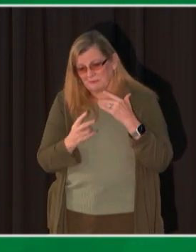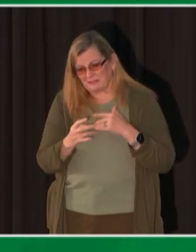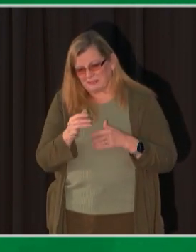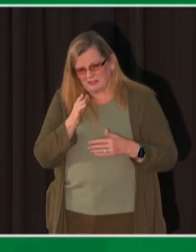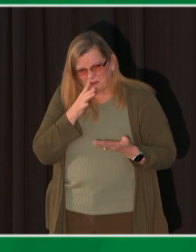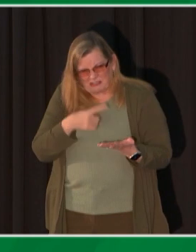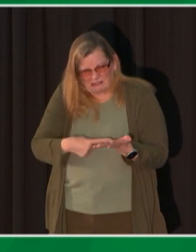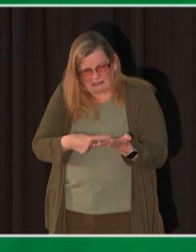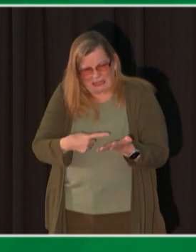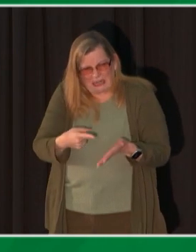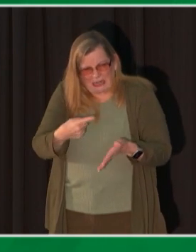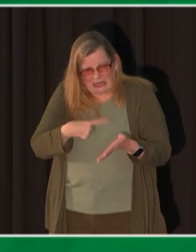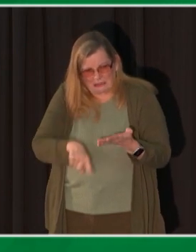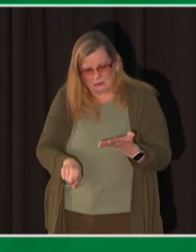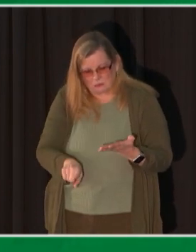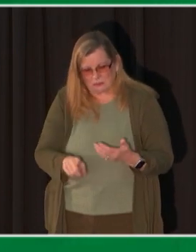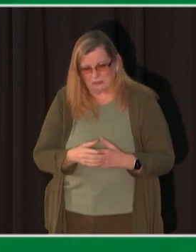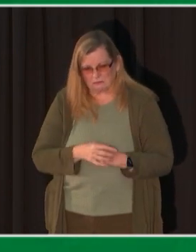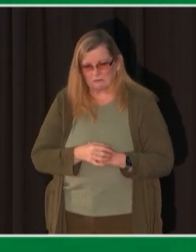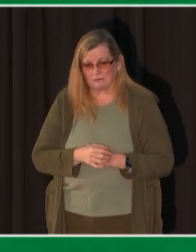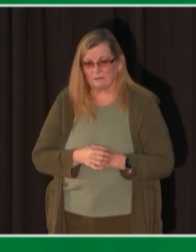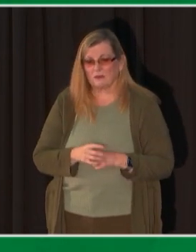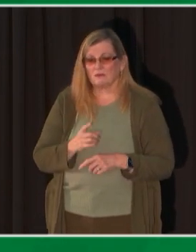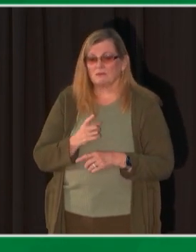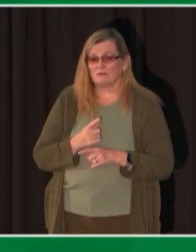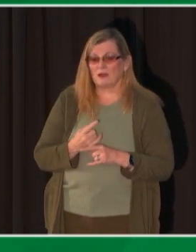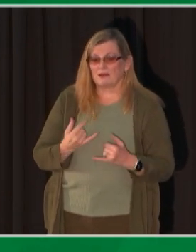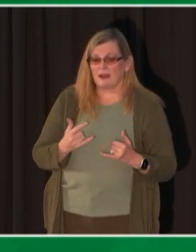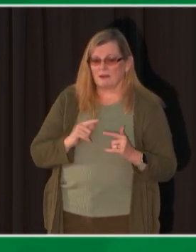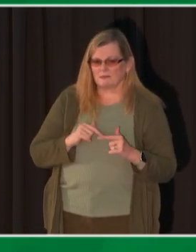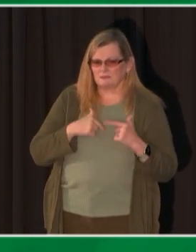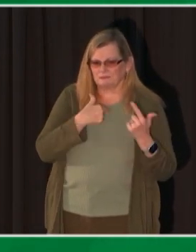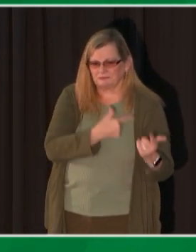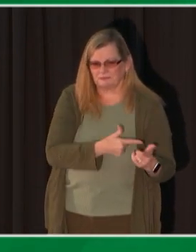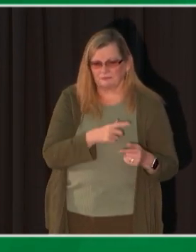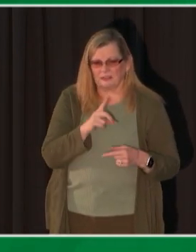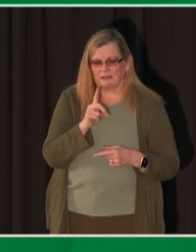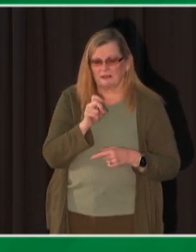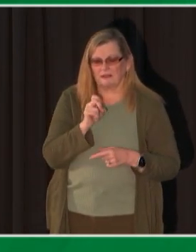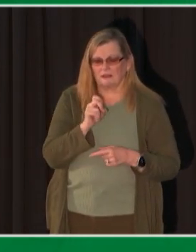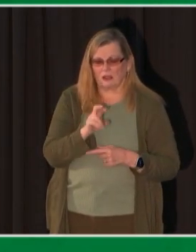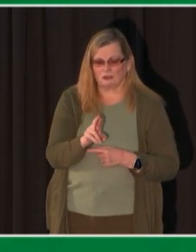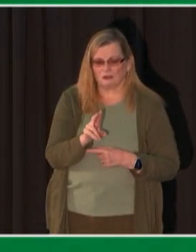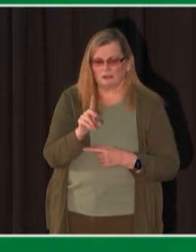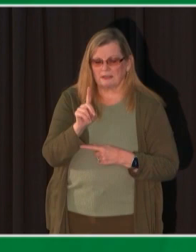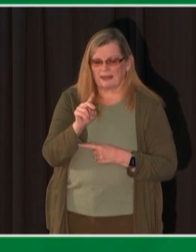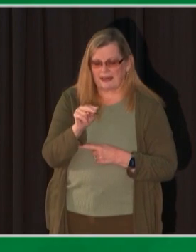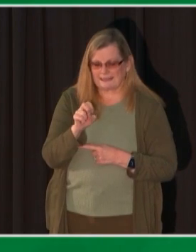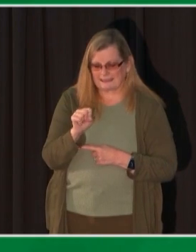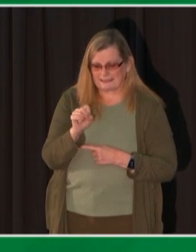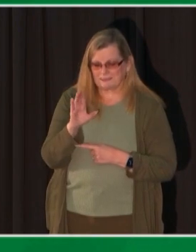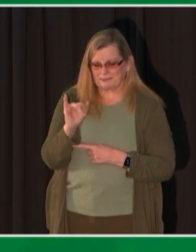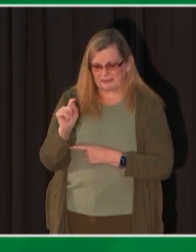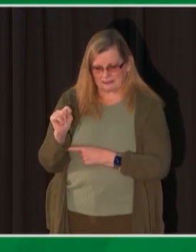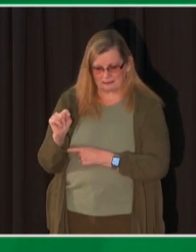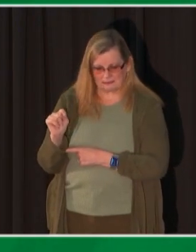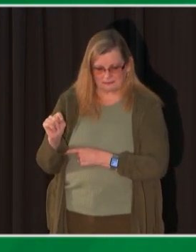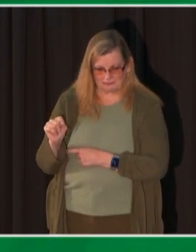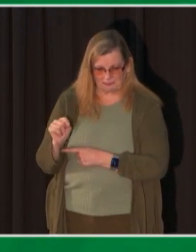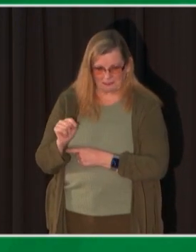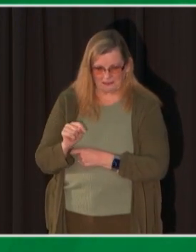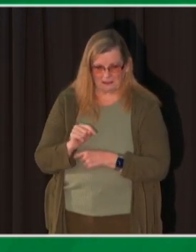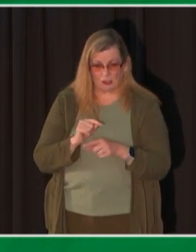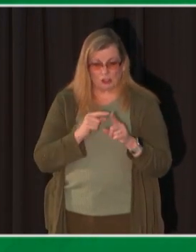week. But I would like to turn to Dr. Nesbitt now to give, because she and her team have spent some time with the